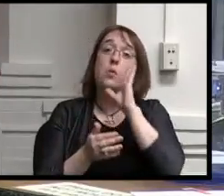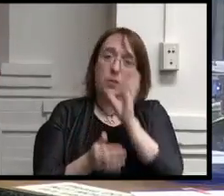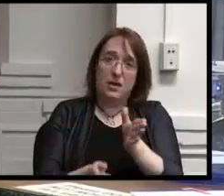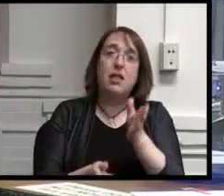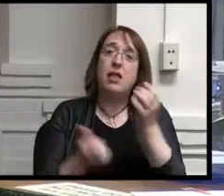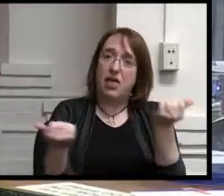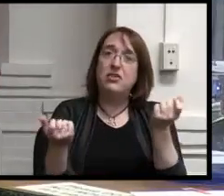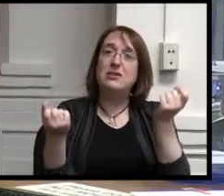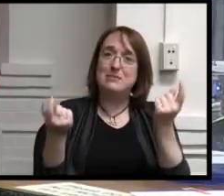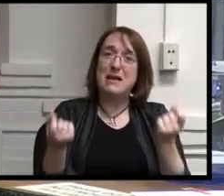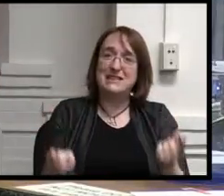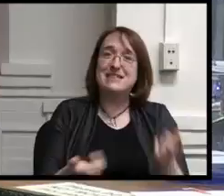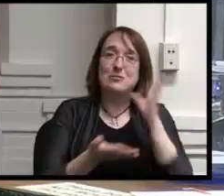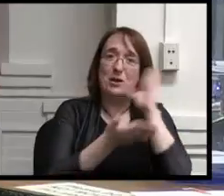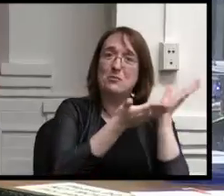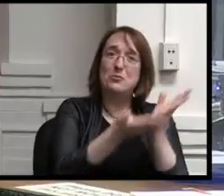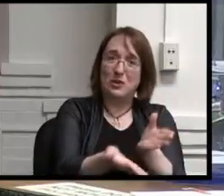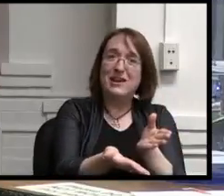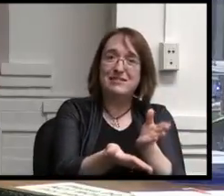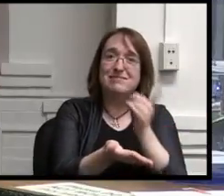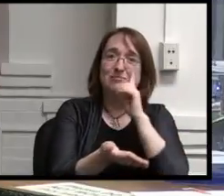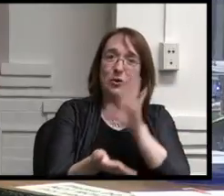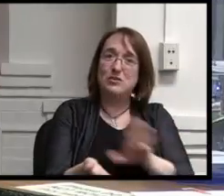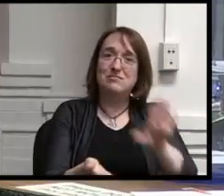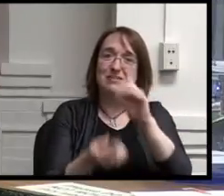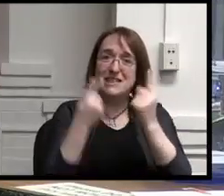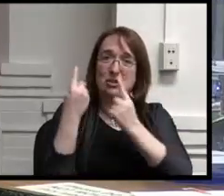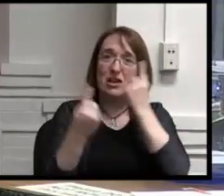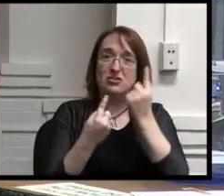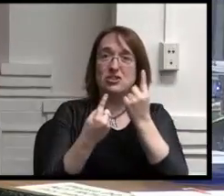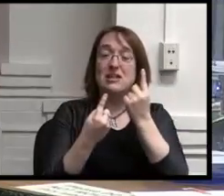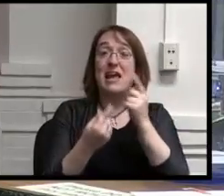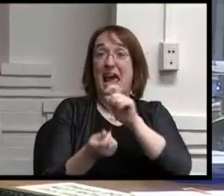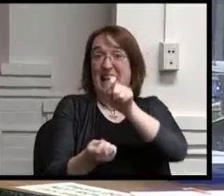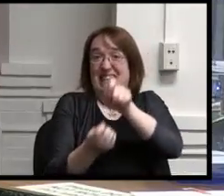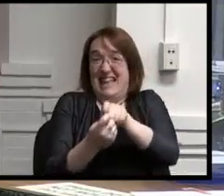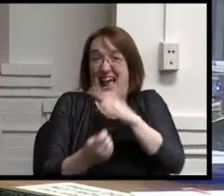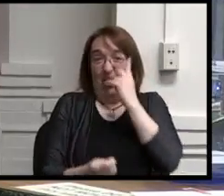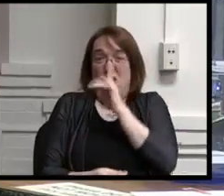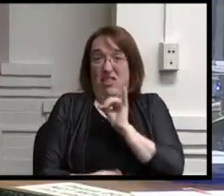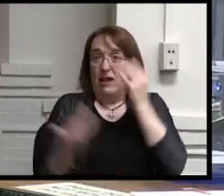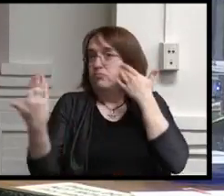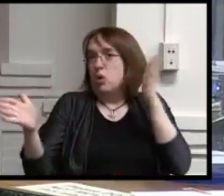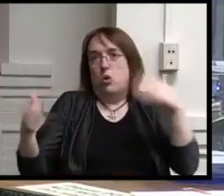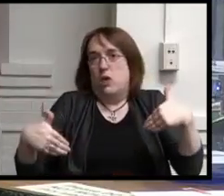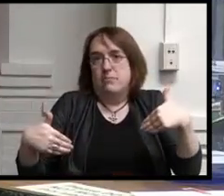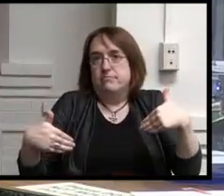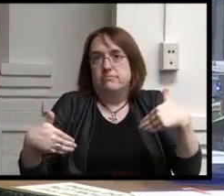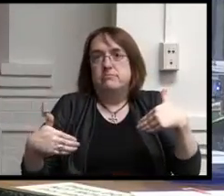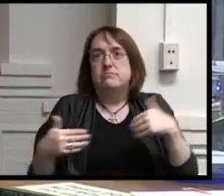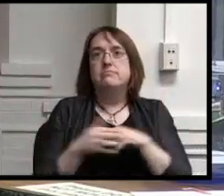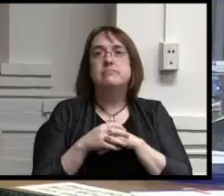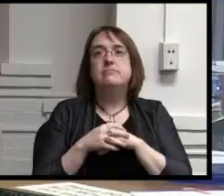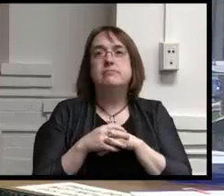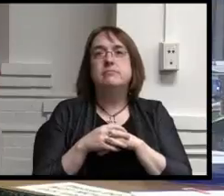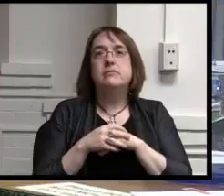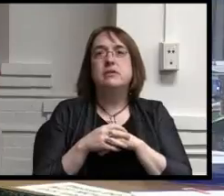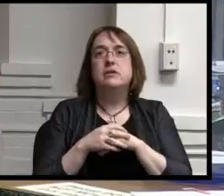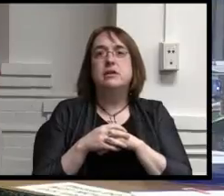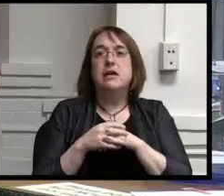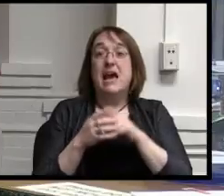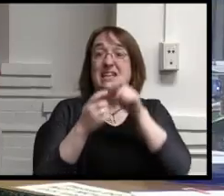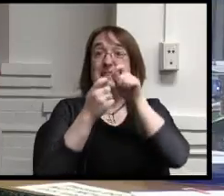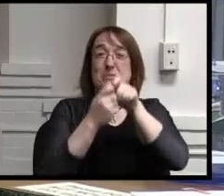expenses of this type as well for all 3 of the locations. Exactly what those will be, I don't know. And I don't